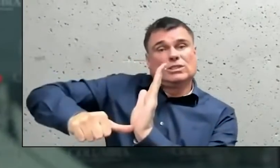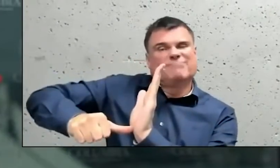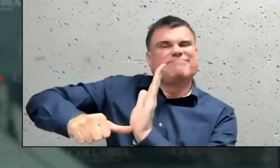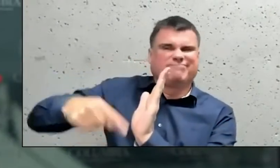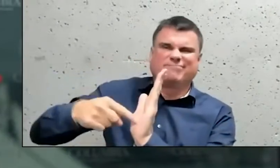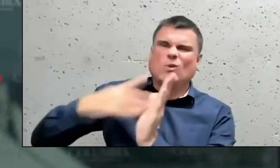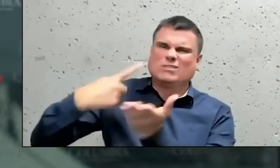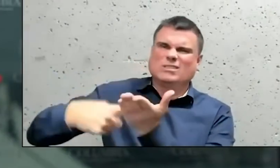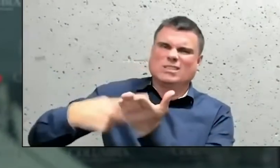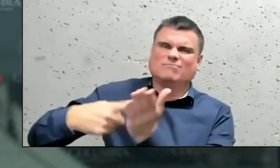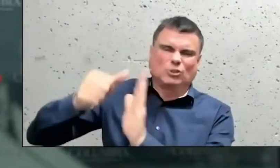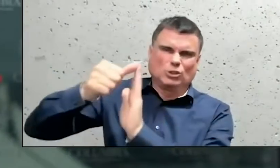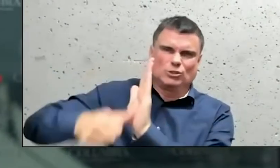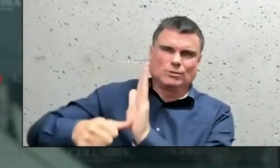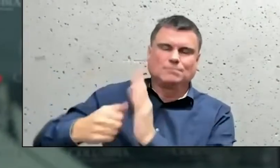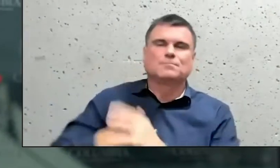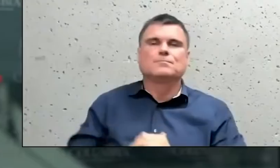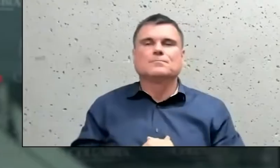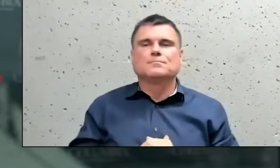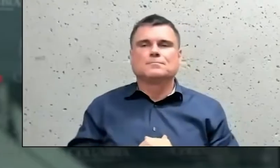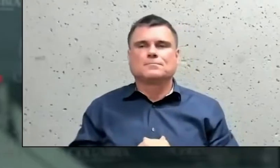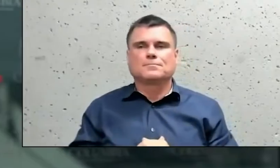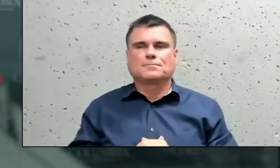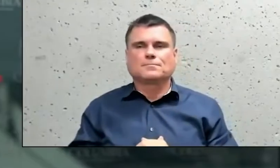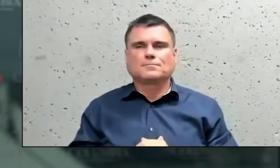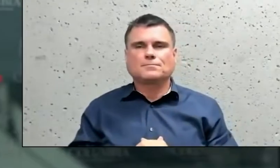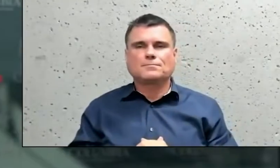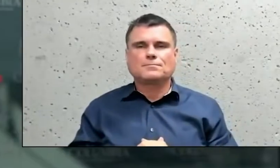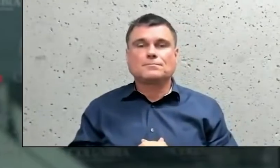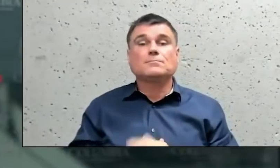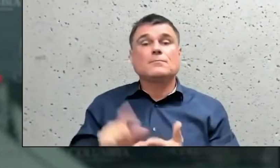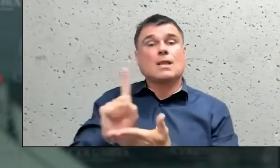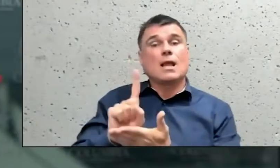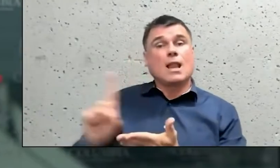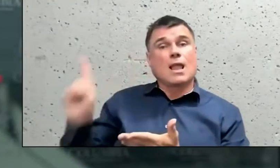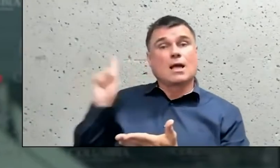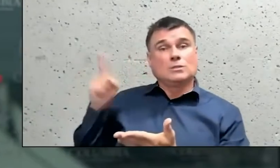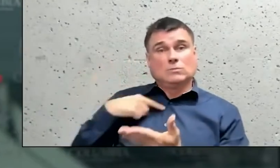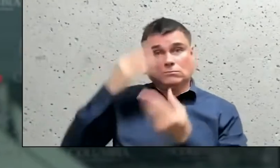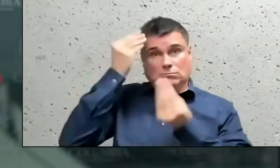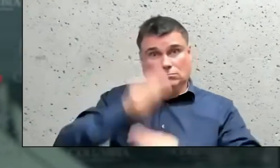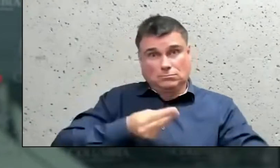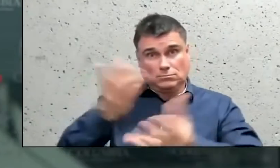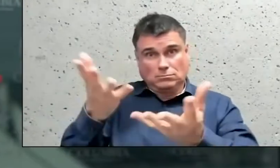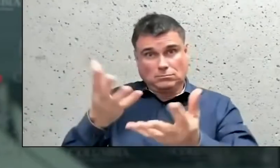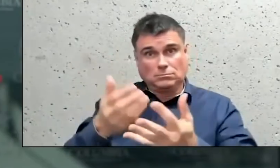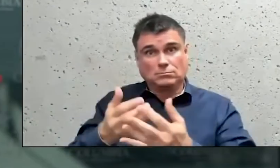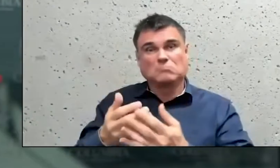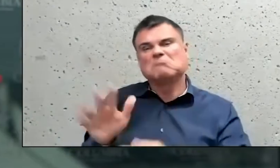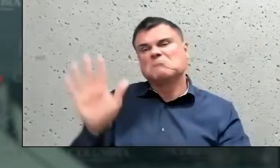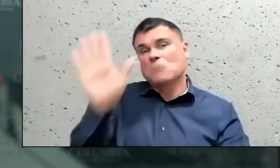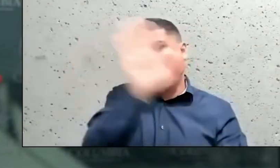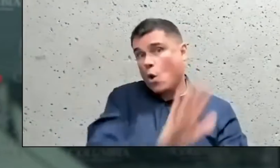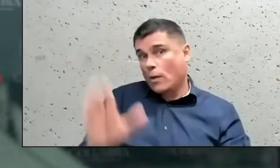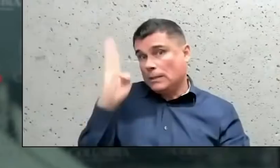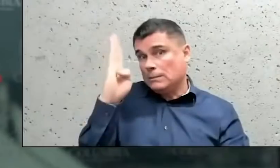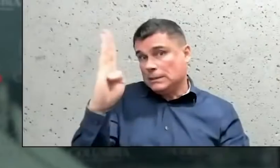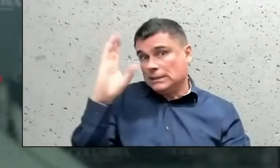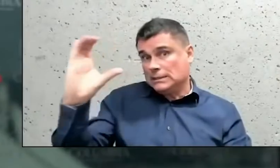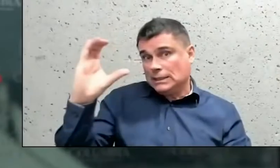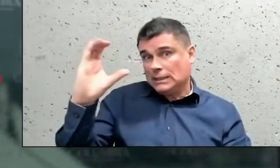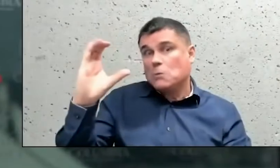renewal. As you know, last week I reported that across BC, most operating rooms continue to